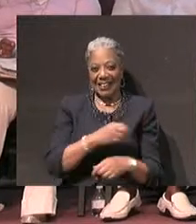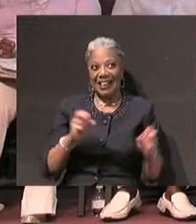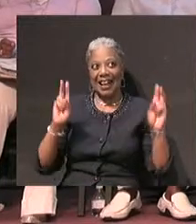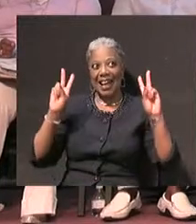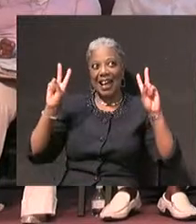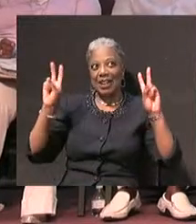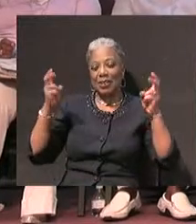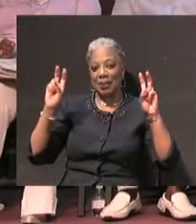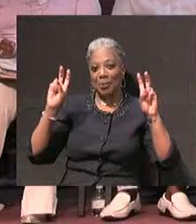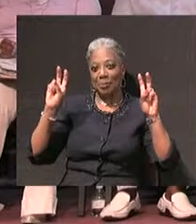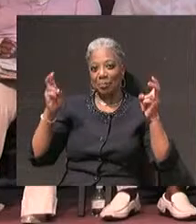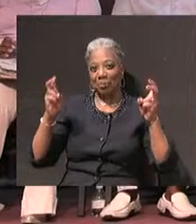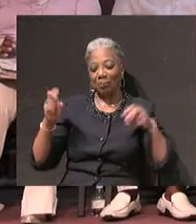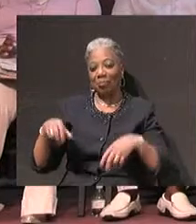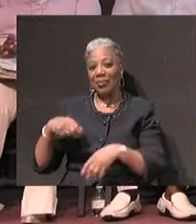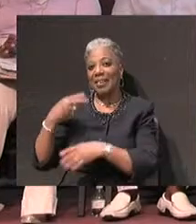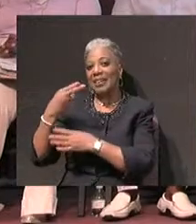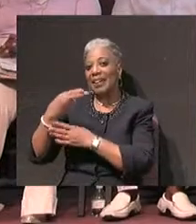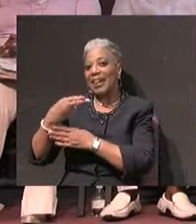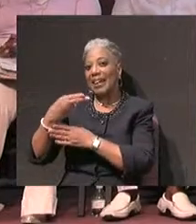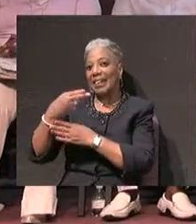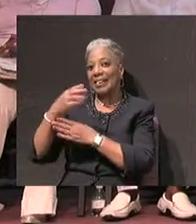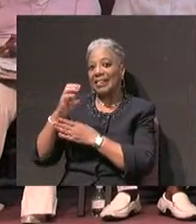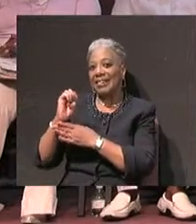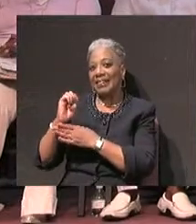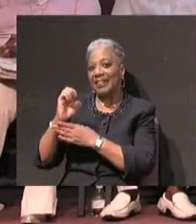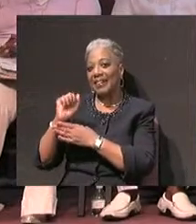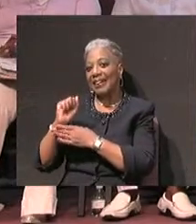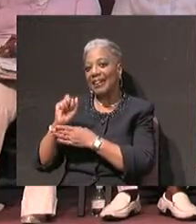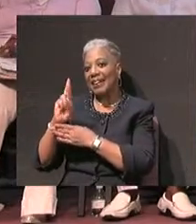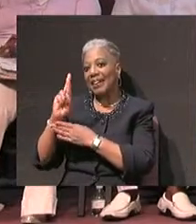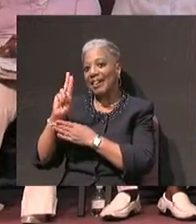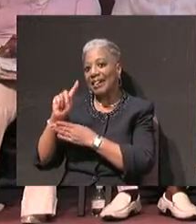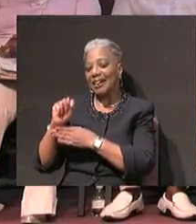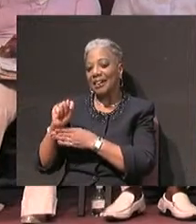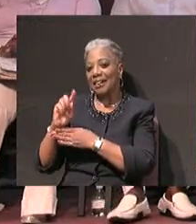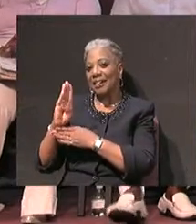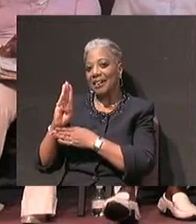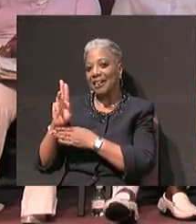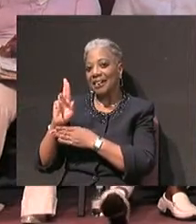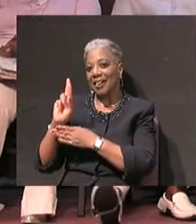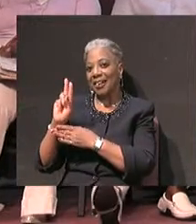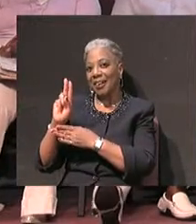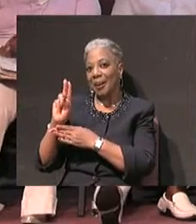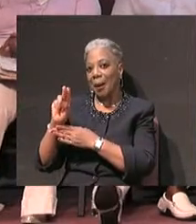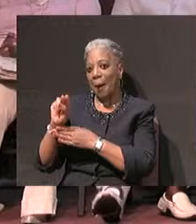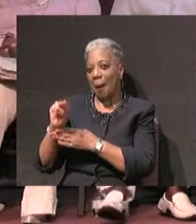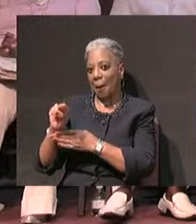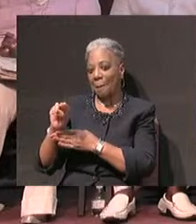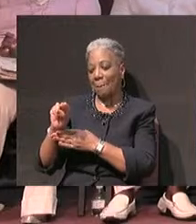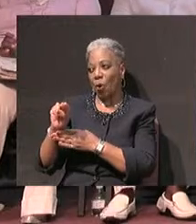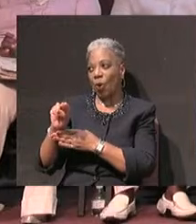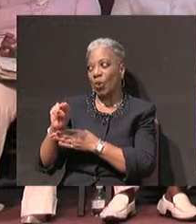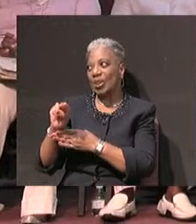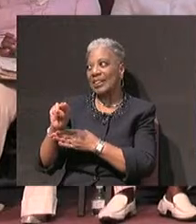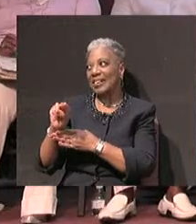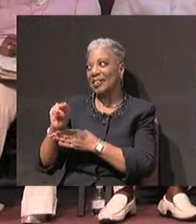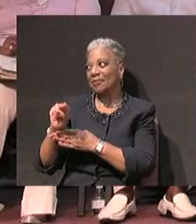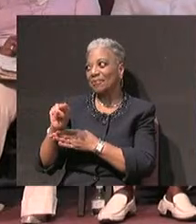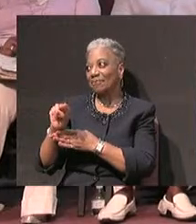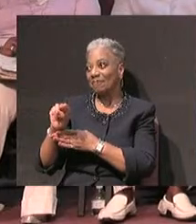Were not our hearts burning within us while he talked with us on the road and opened the scriptures to